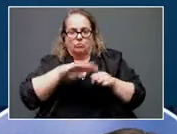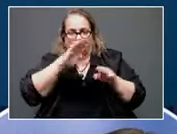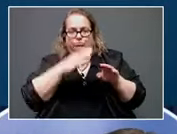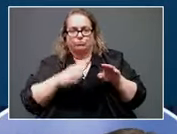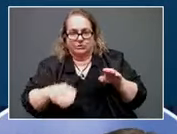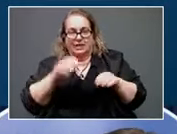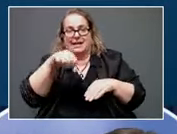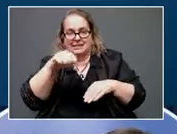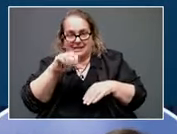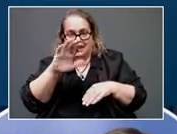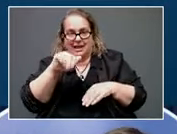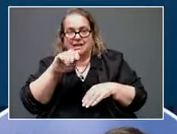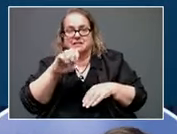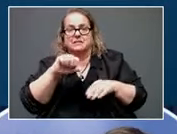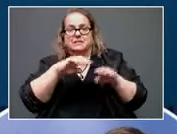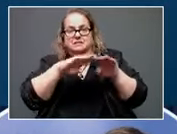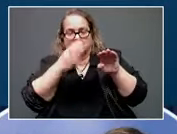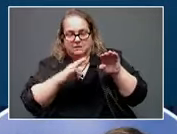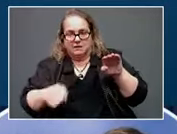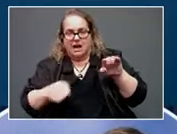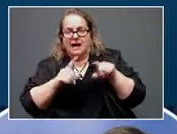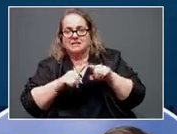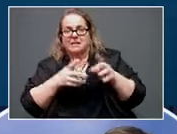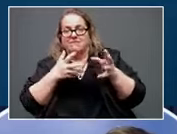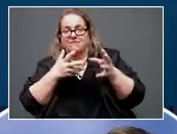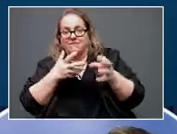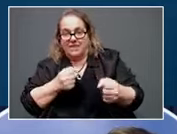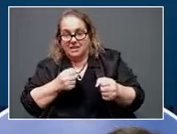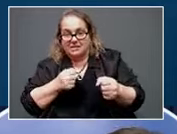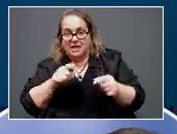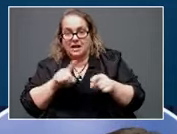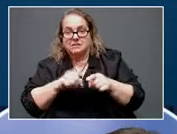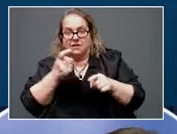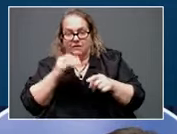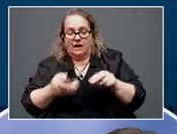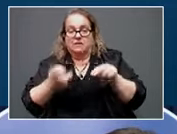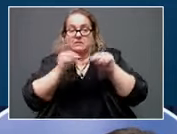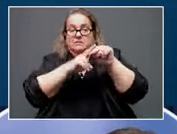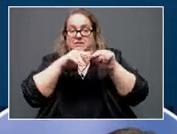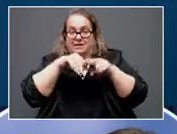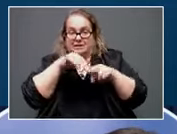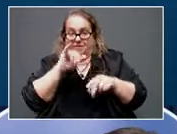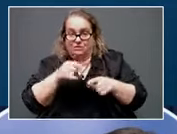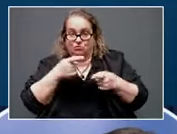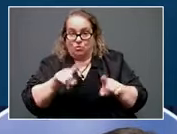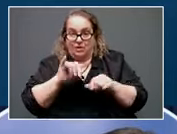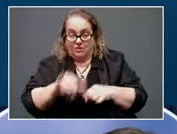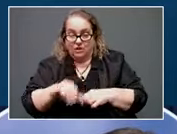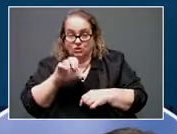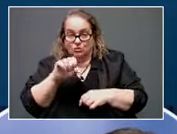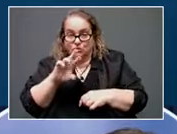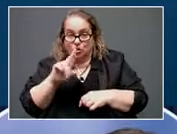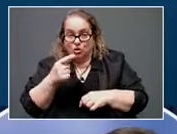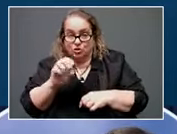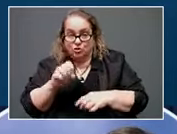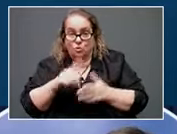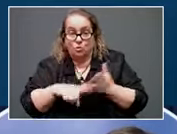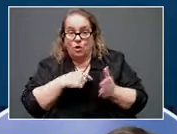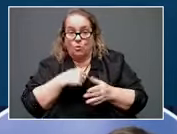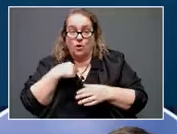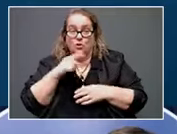falling nearly as quickly as they rose in this Omicron surge. What we really want to see is